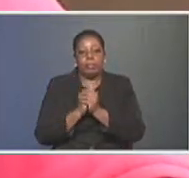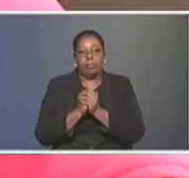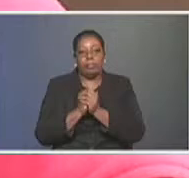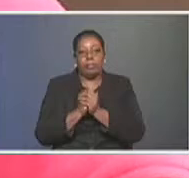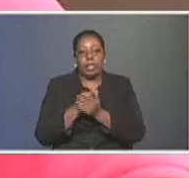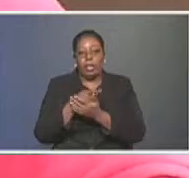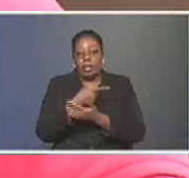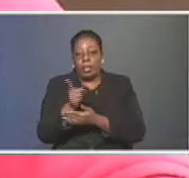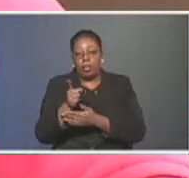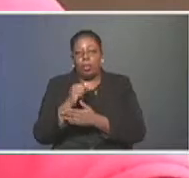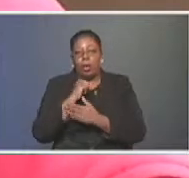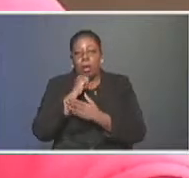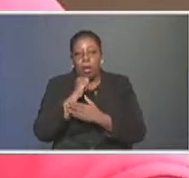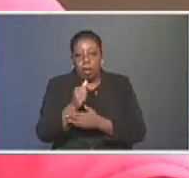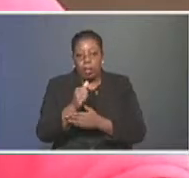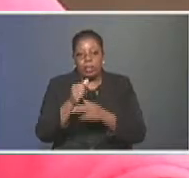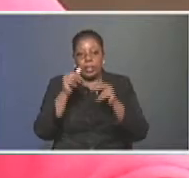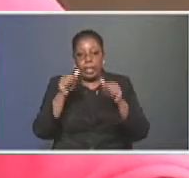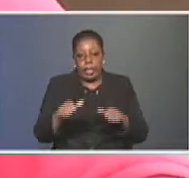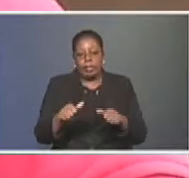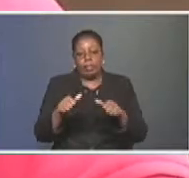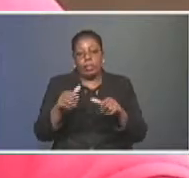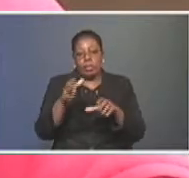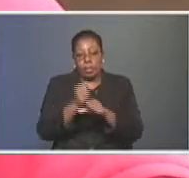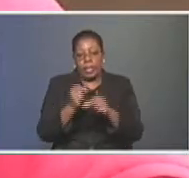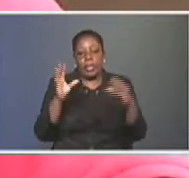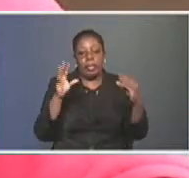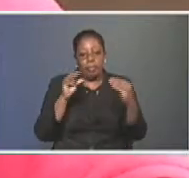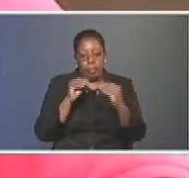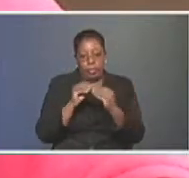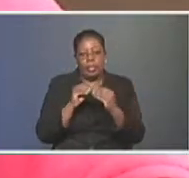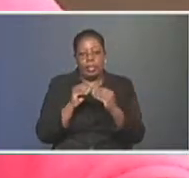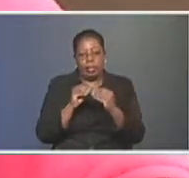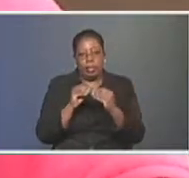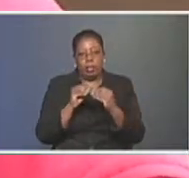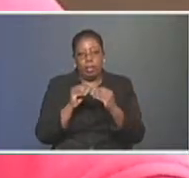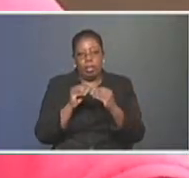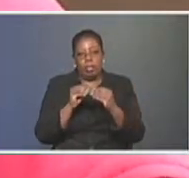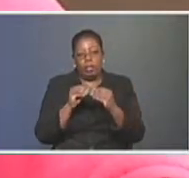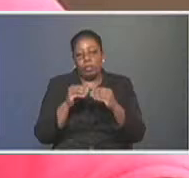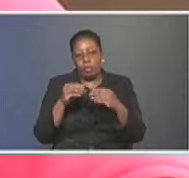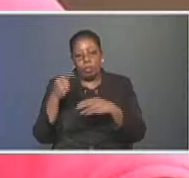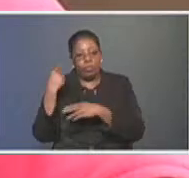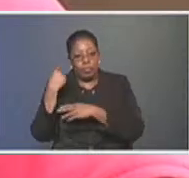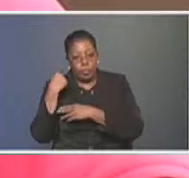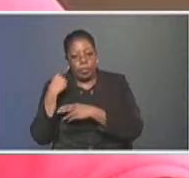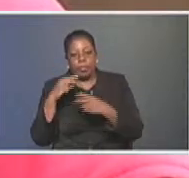they were unable to gather an audience for their grievances to be heard.